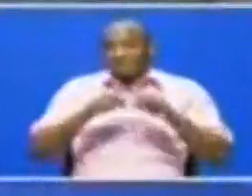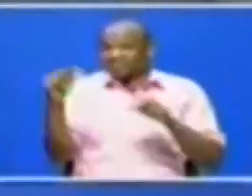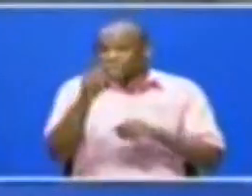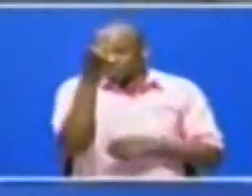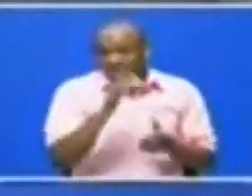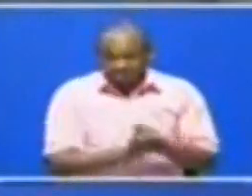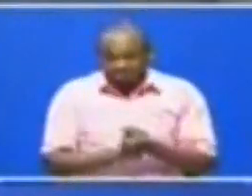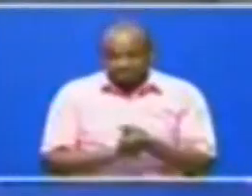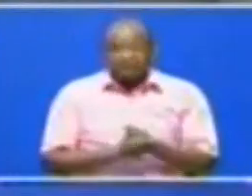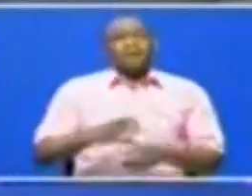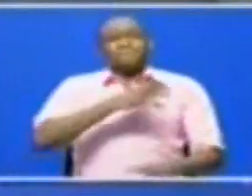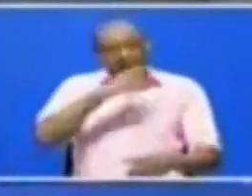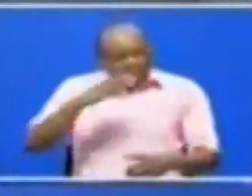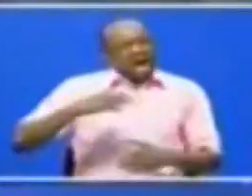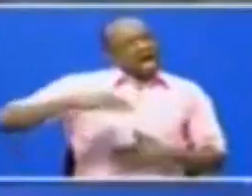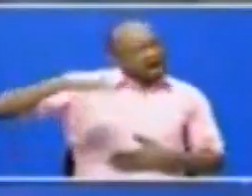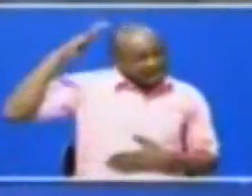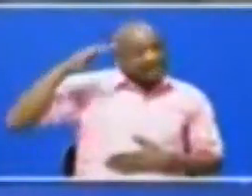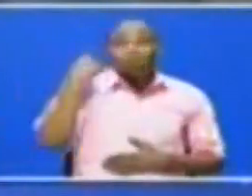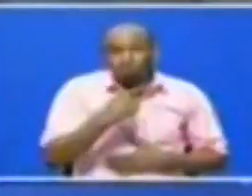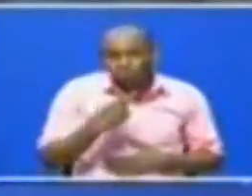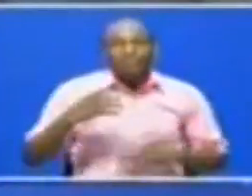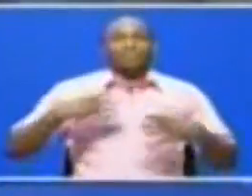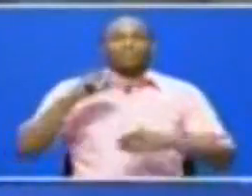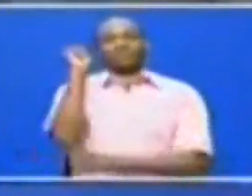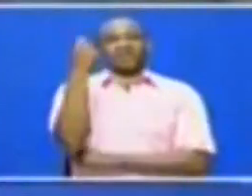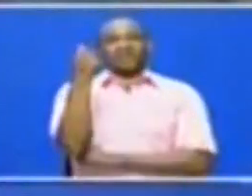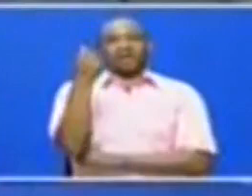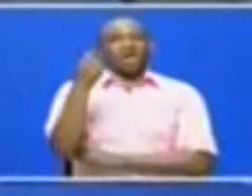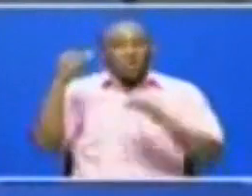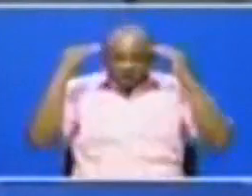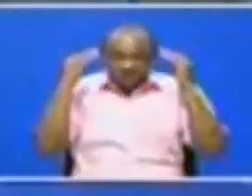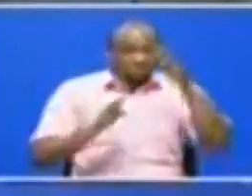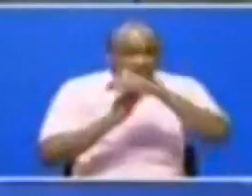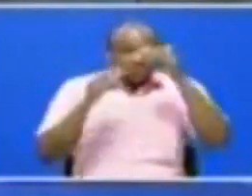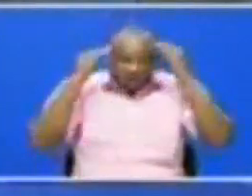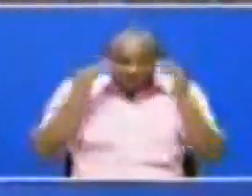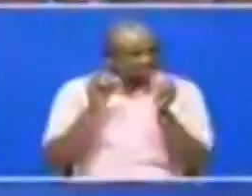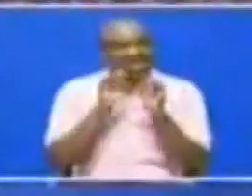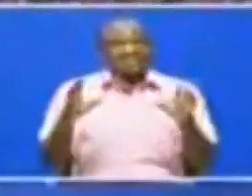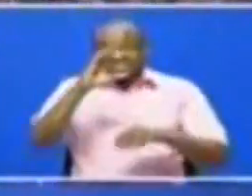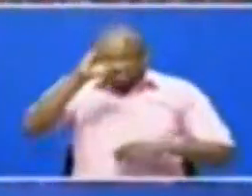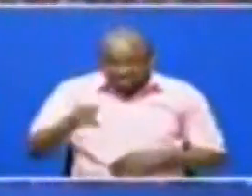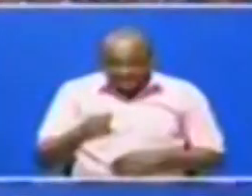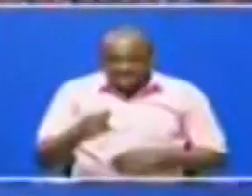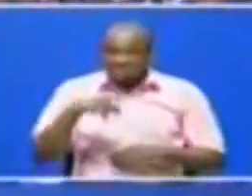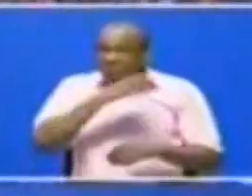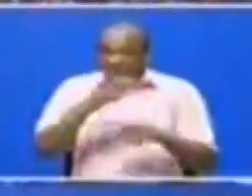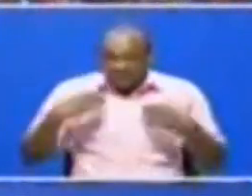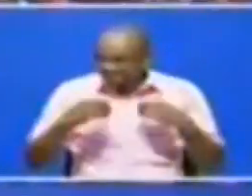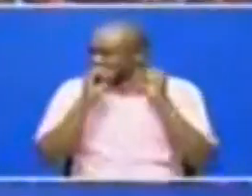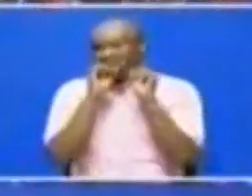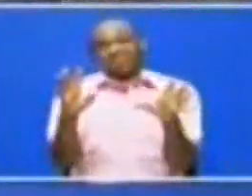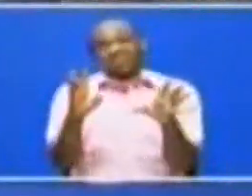The sovereign power is with the people of Kenya. It is not with the Chief Justice and it is not with the Supreme